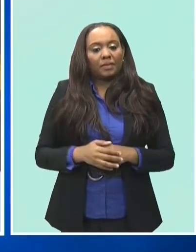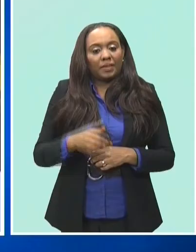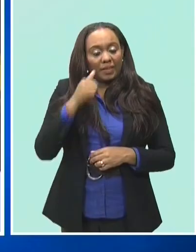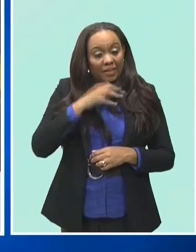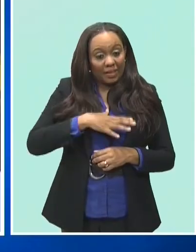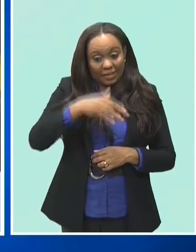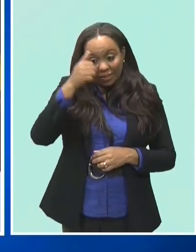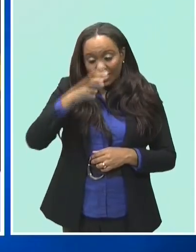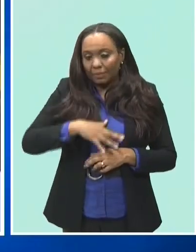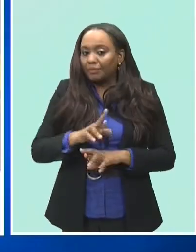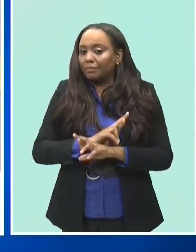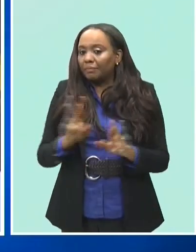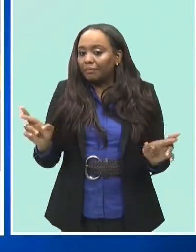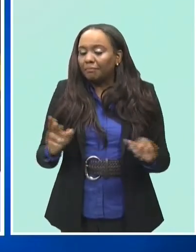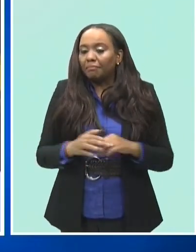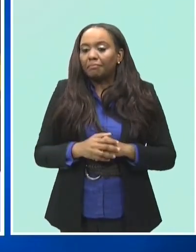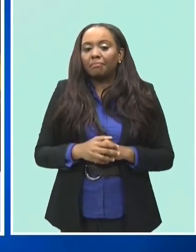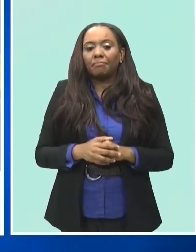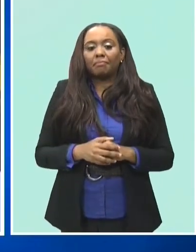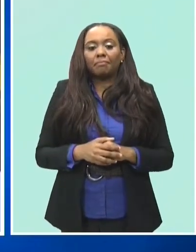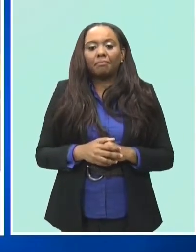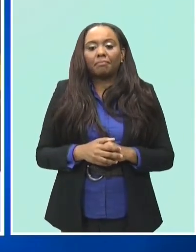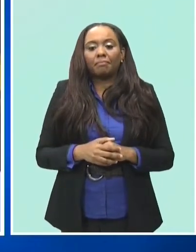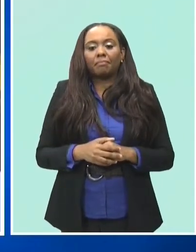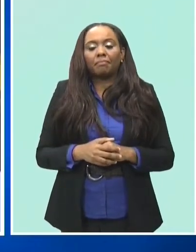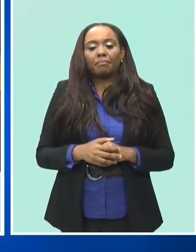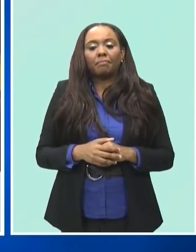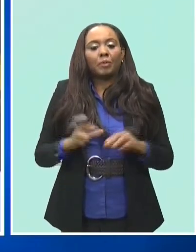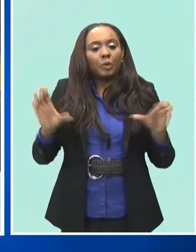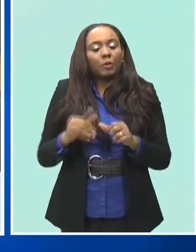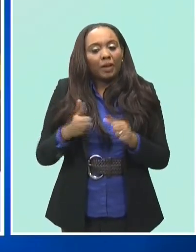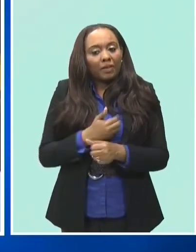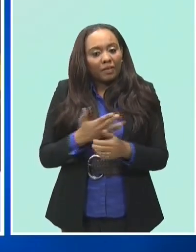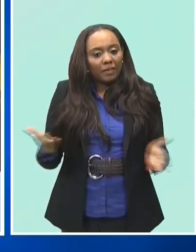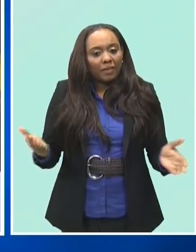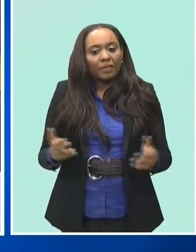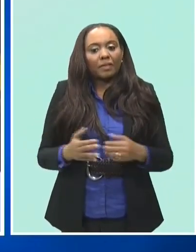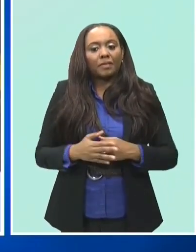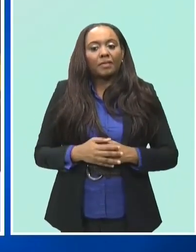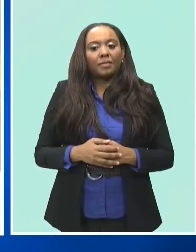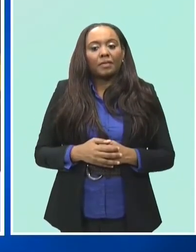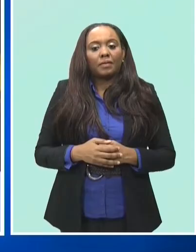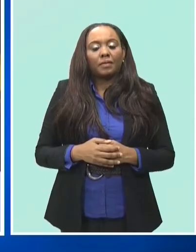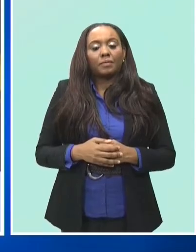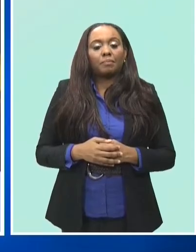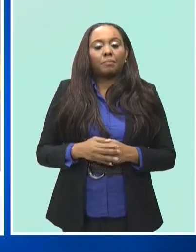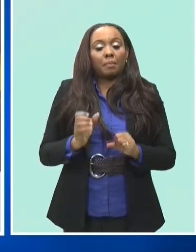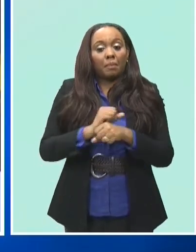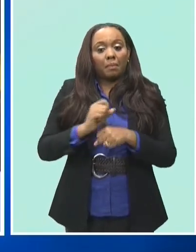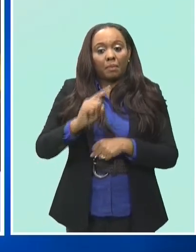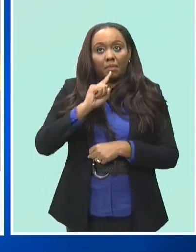gentlemen. Put oil in your lamps. Put oil in your lamps.